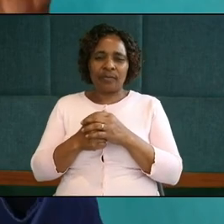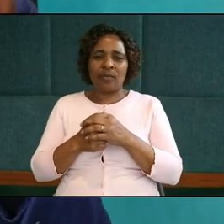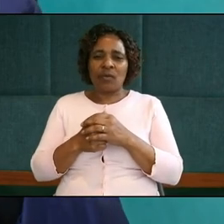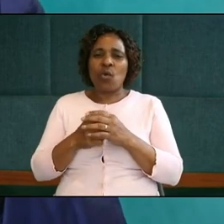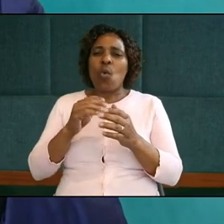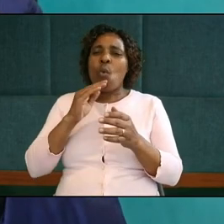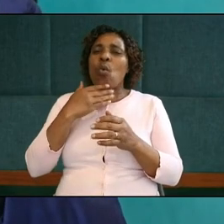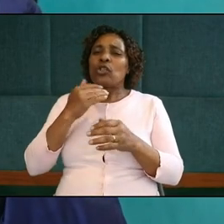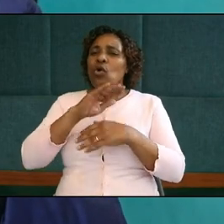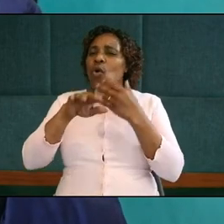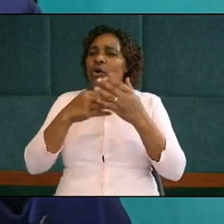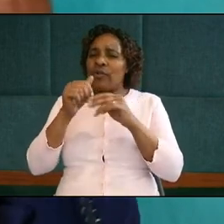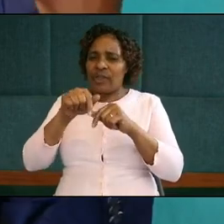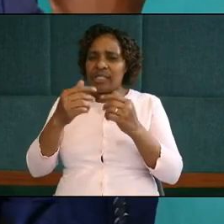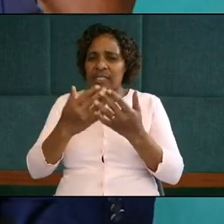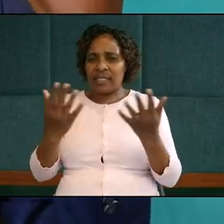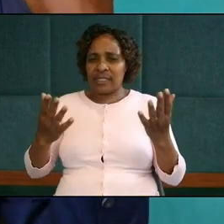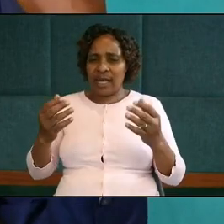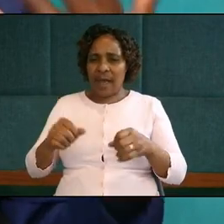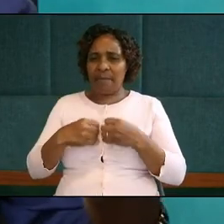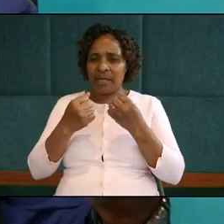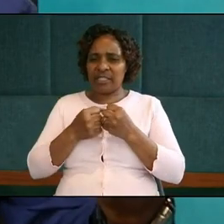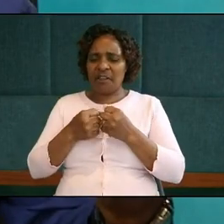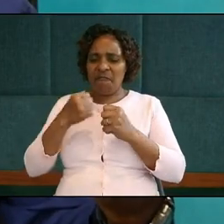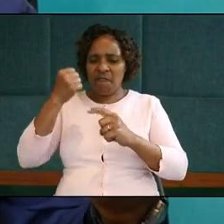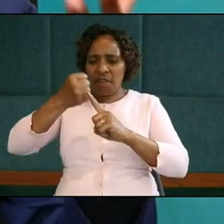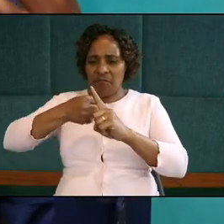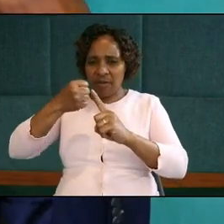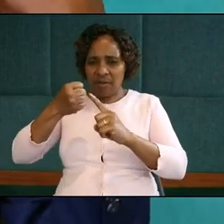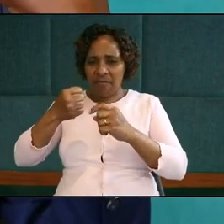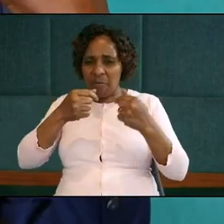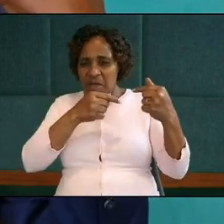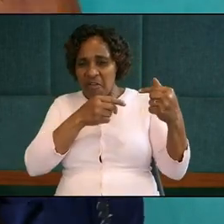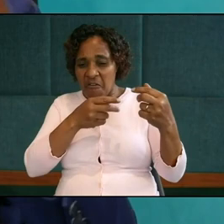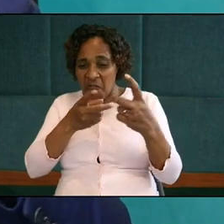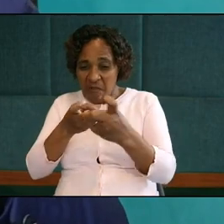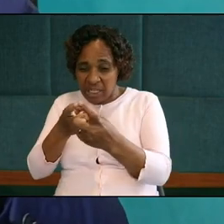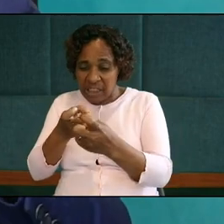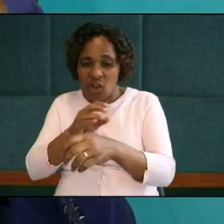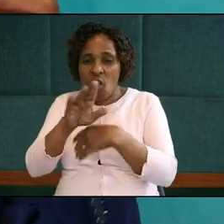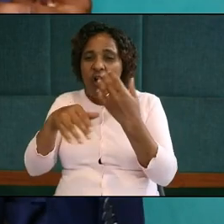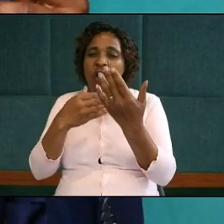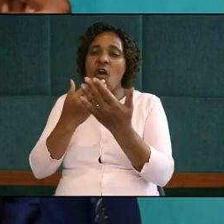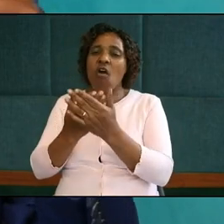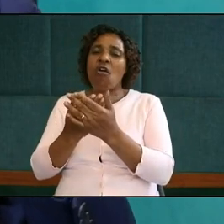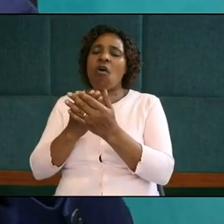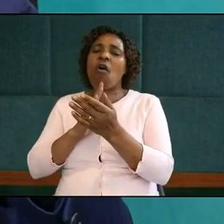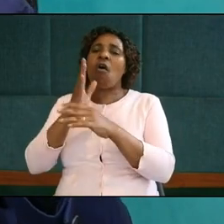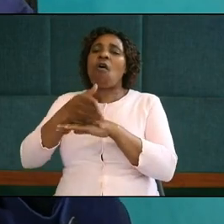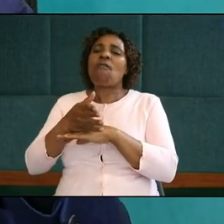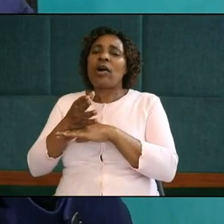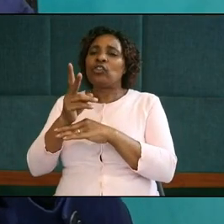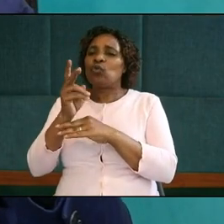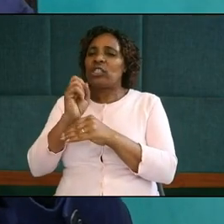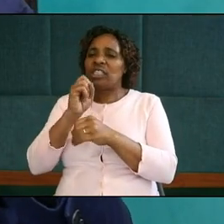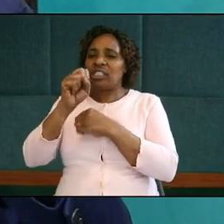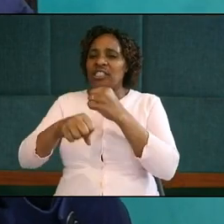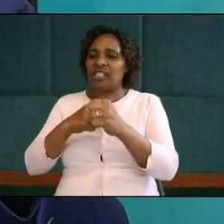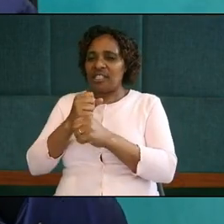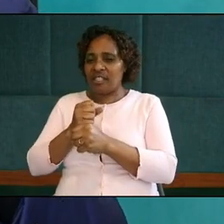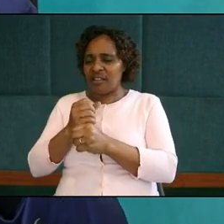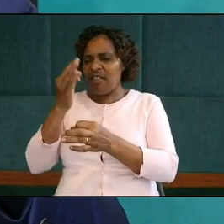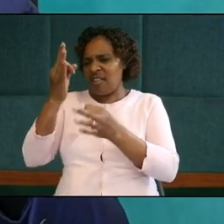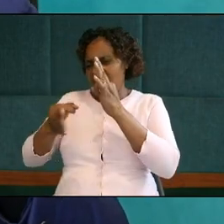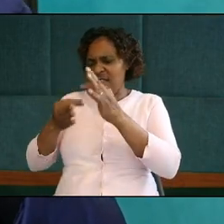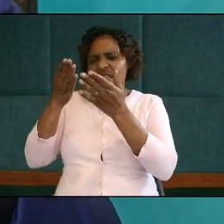once all these things had happened, you know, they had been fighting for over 20 years. They had been fighting with the Philistines. Previously, they had judges, you